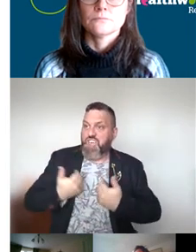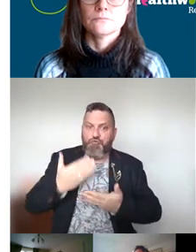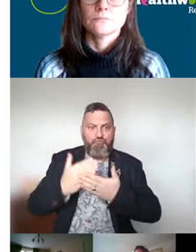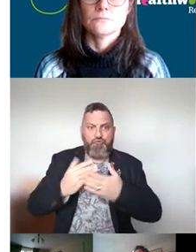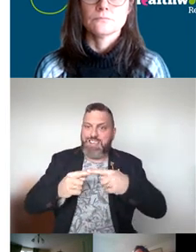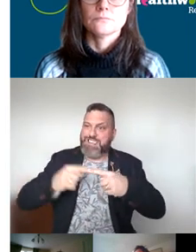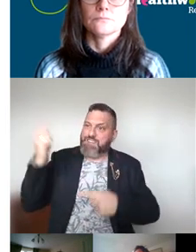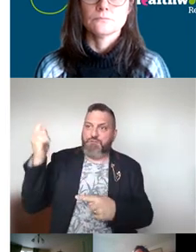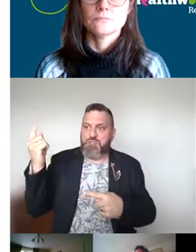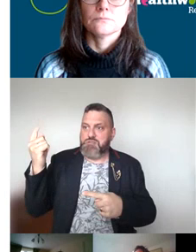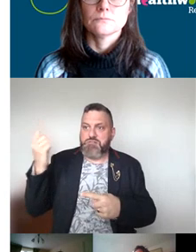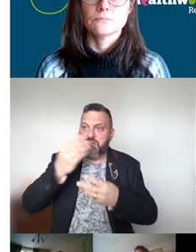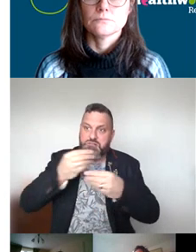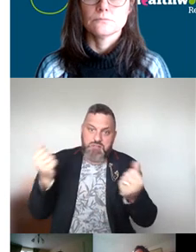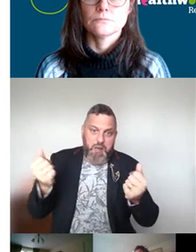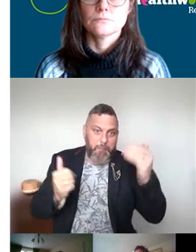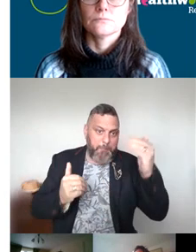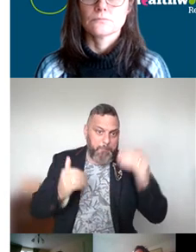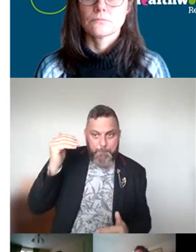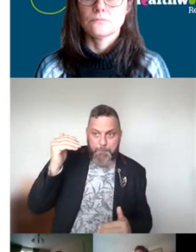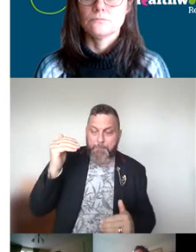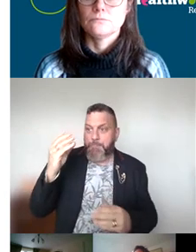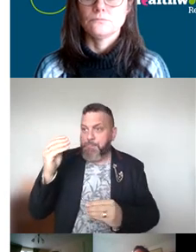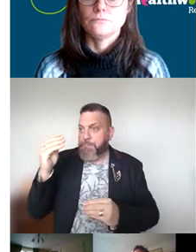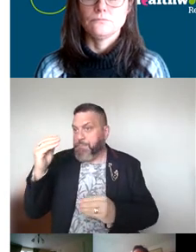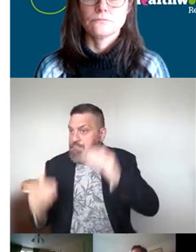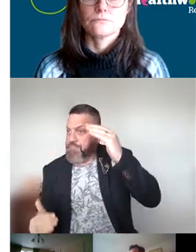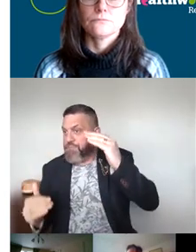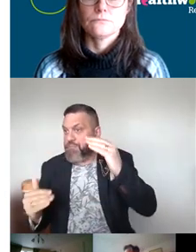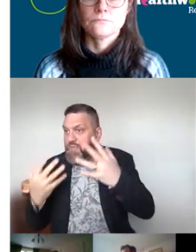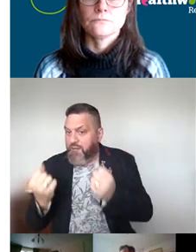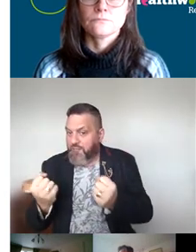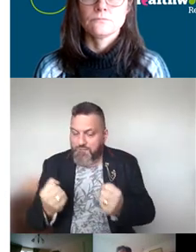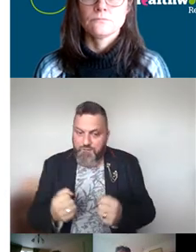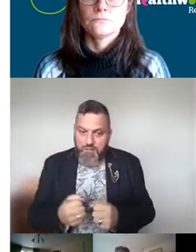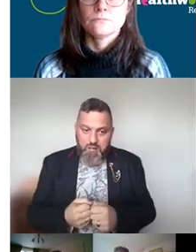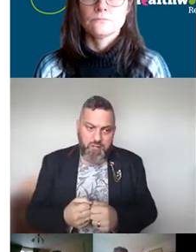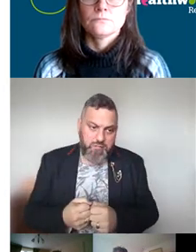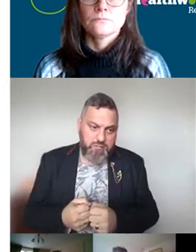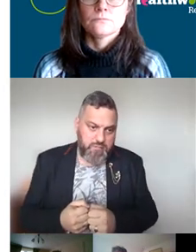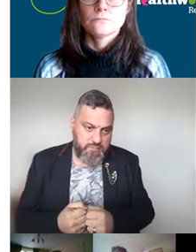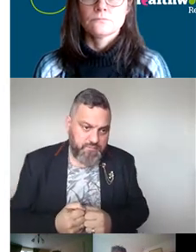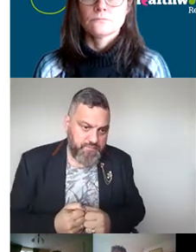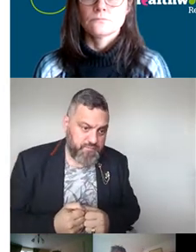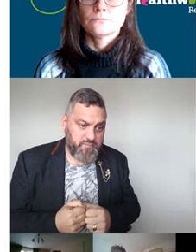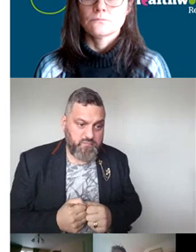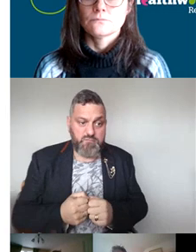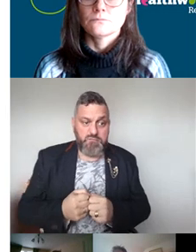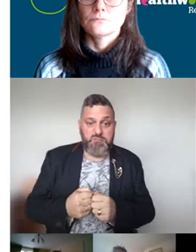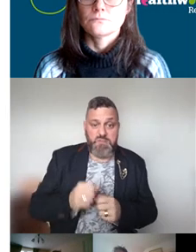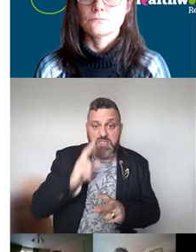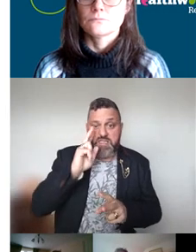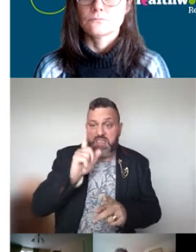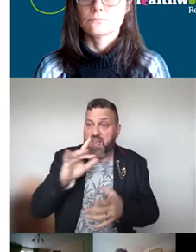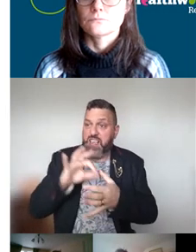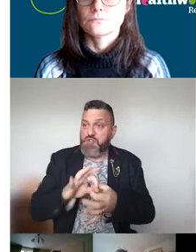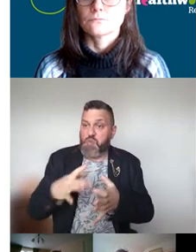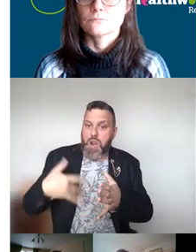discrepancy in the populations and communities that we've got. And we see that in some of the health metrics in terms of life